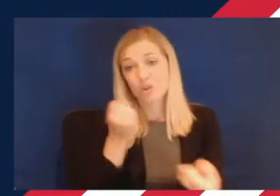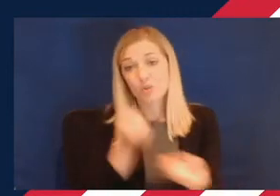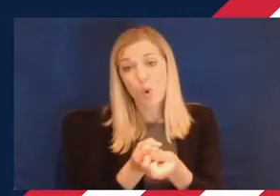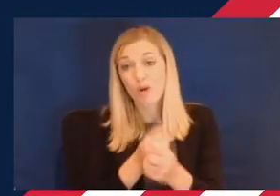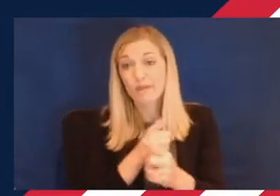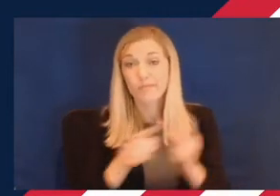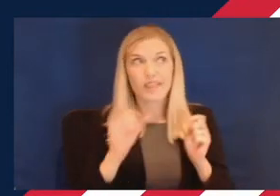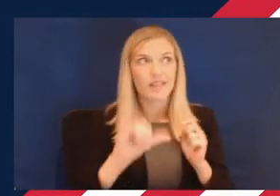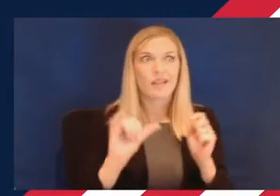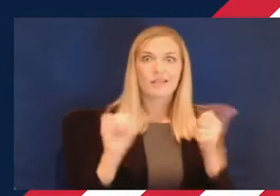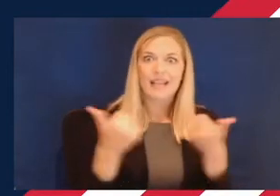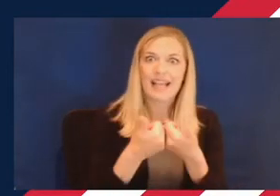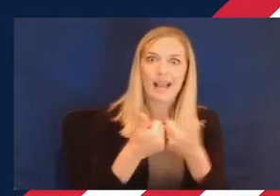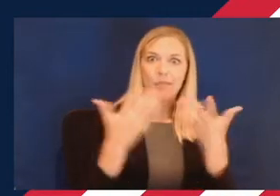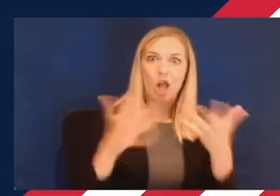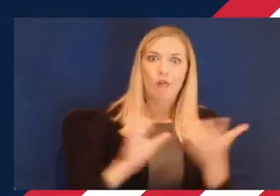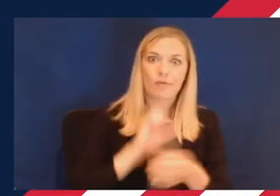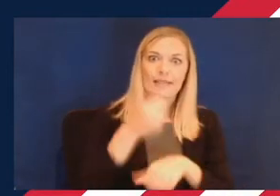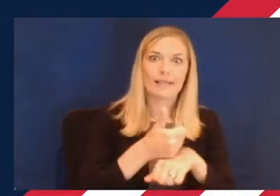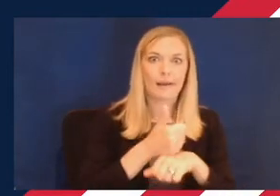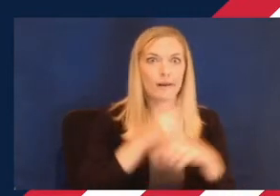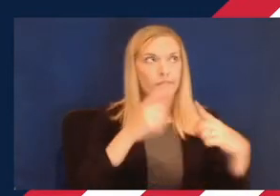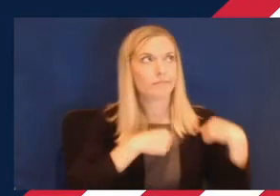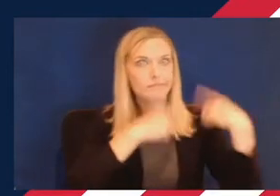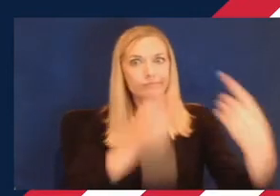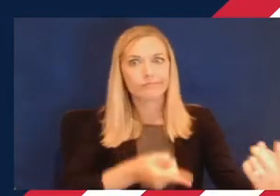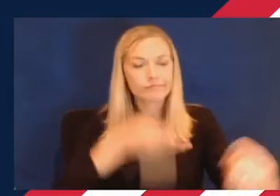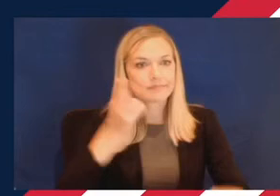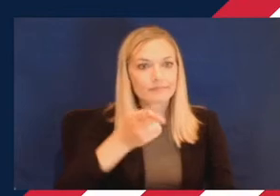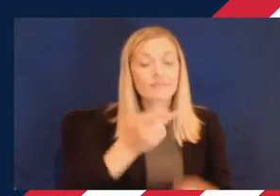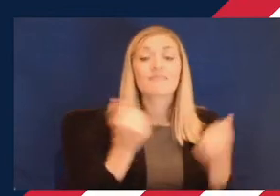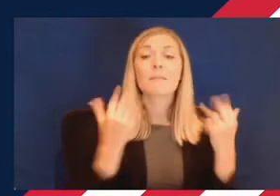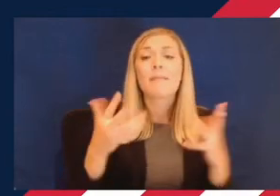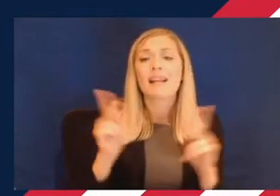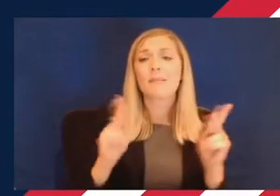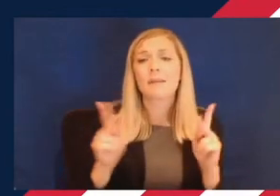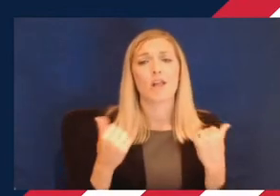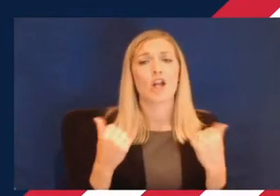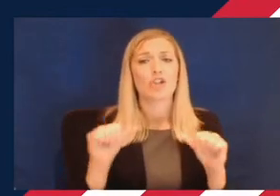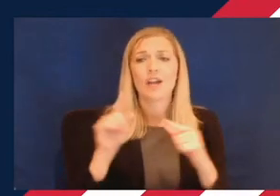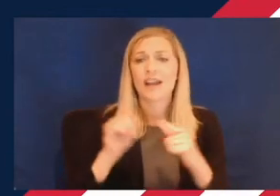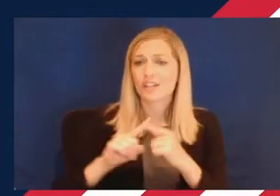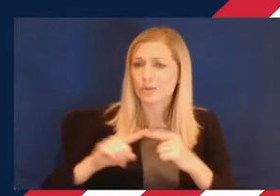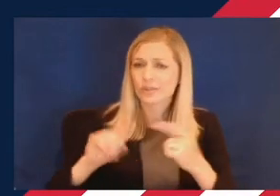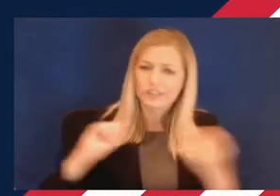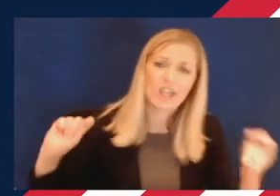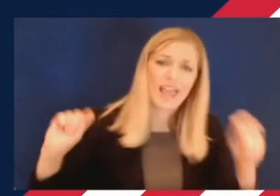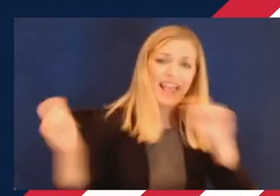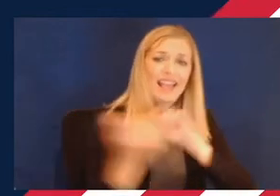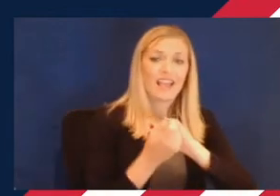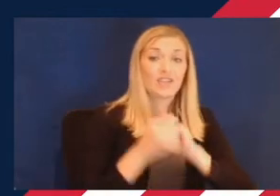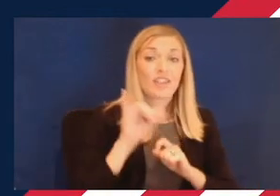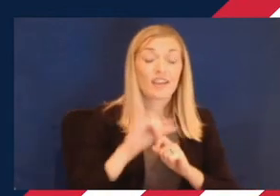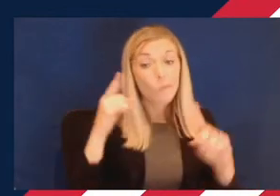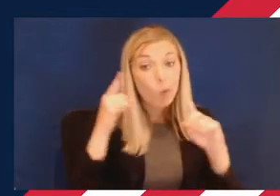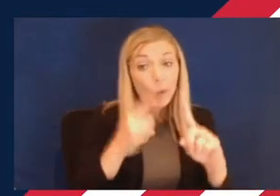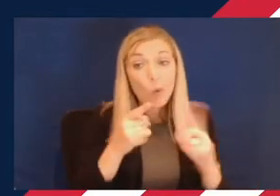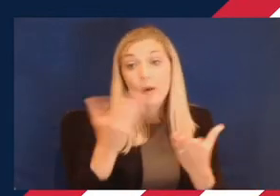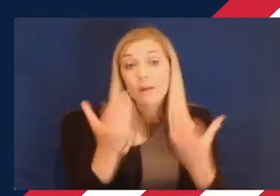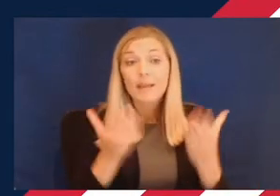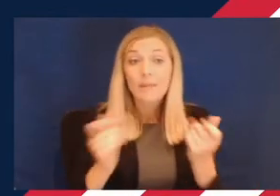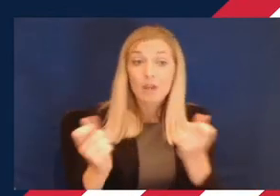where everybody maybe pulls the tips. So there's one wage and it's a team